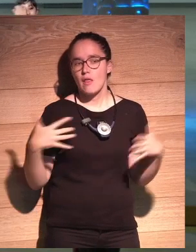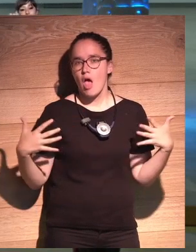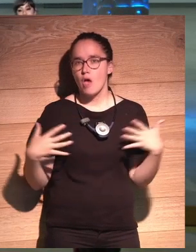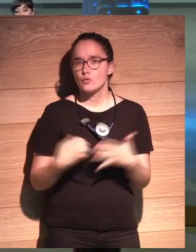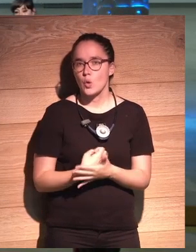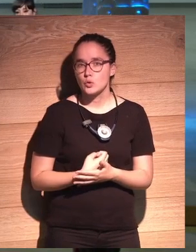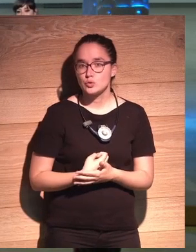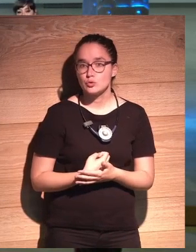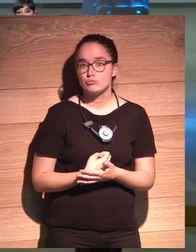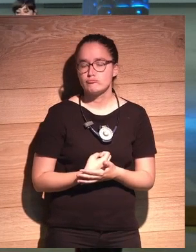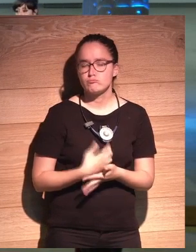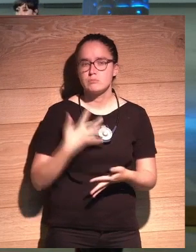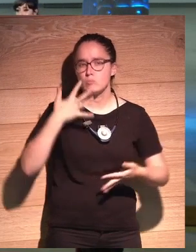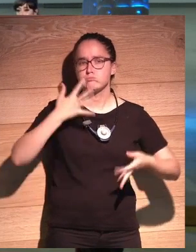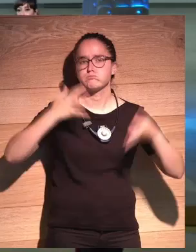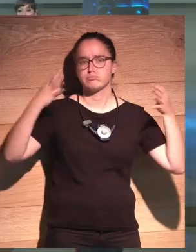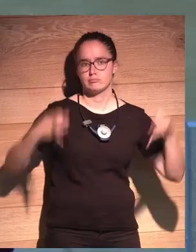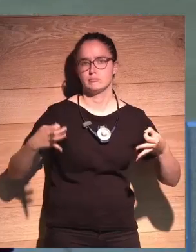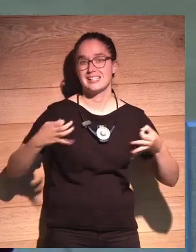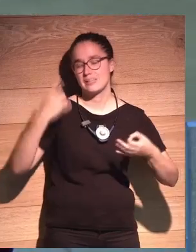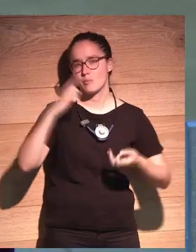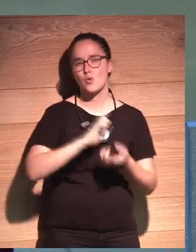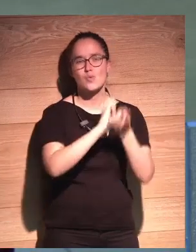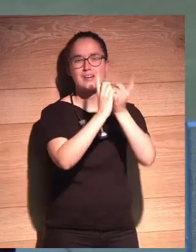And we are here for